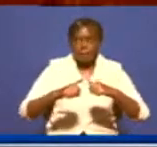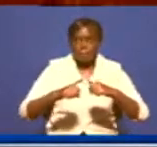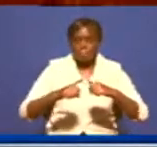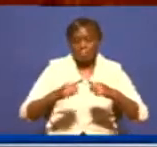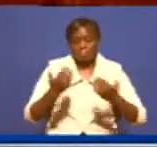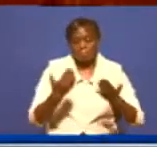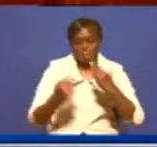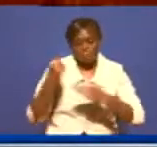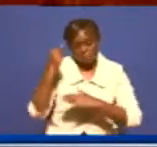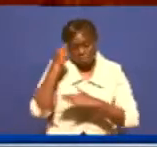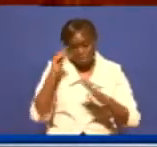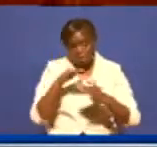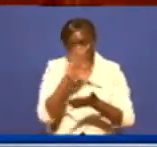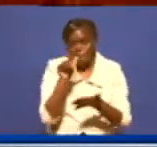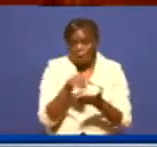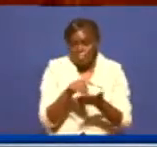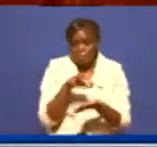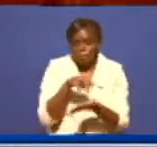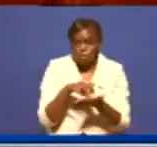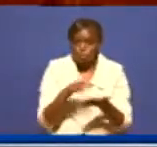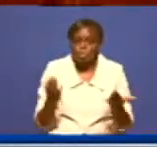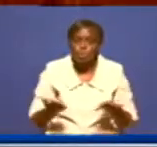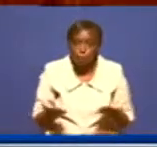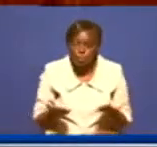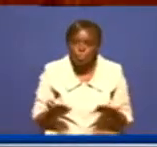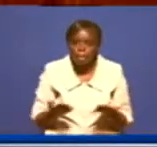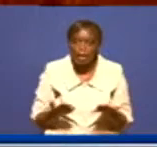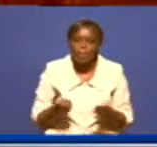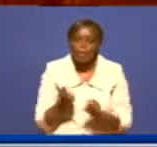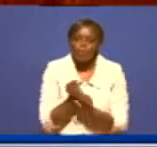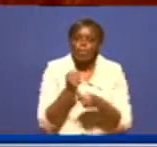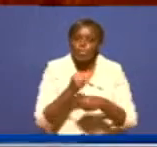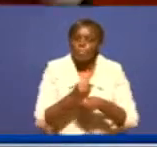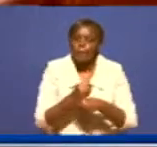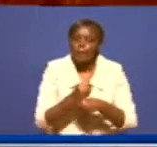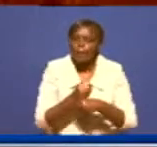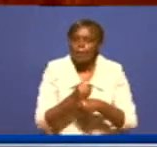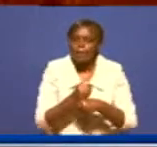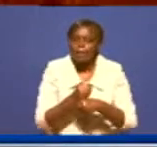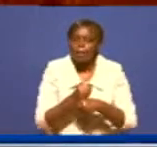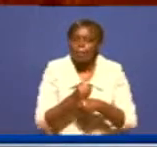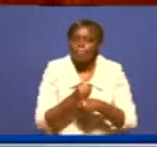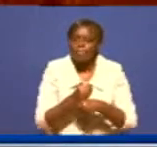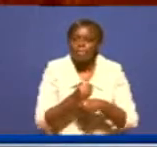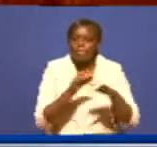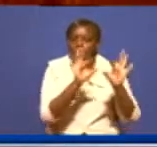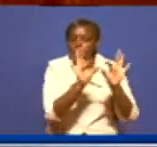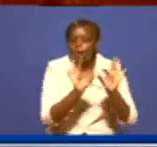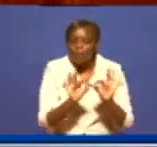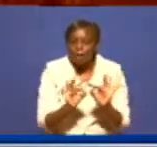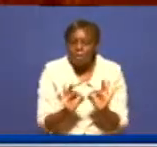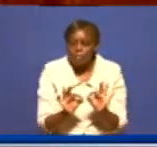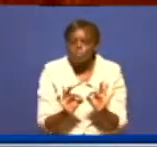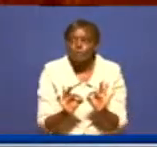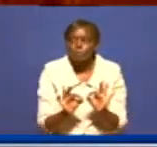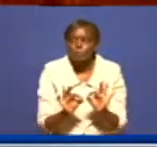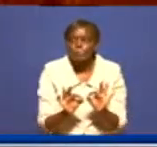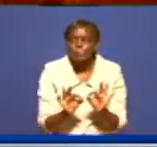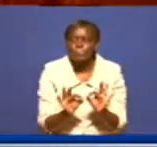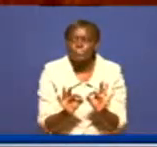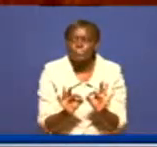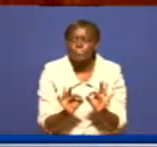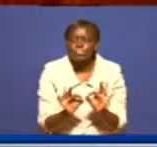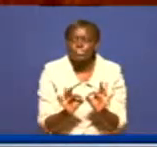of a situation where it creates an escrow account. I know in terms of